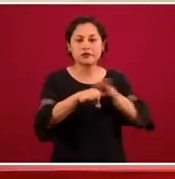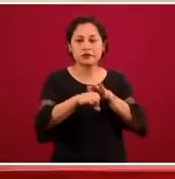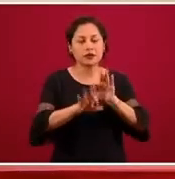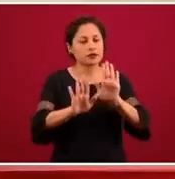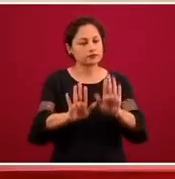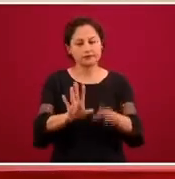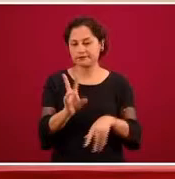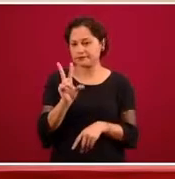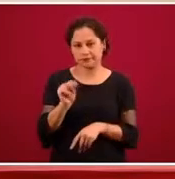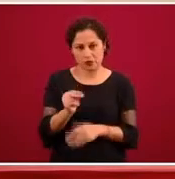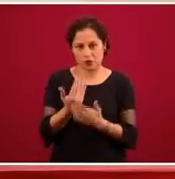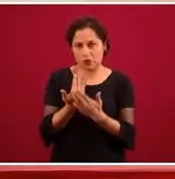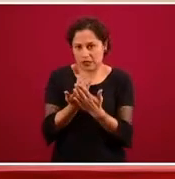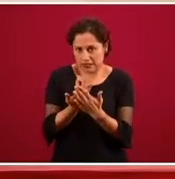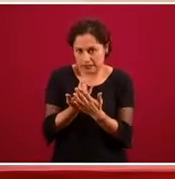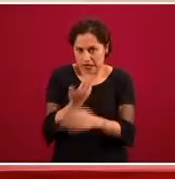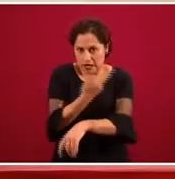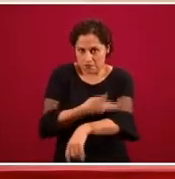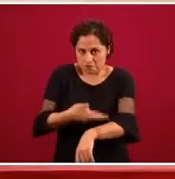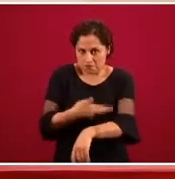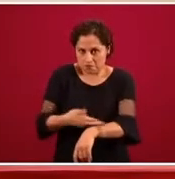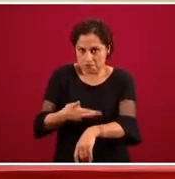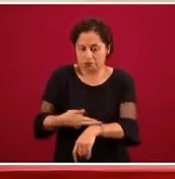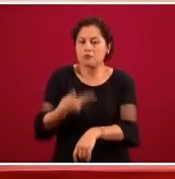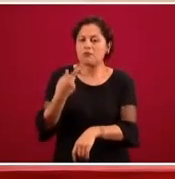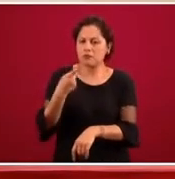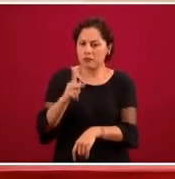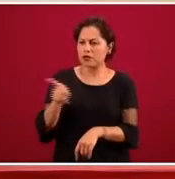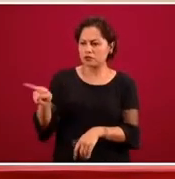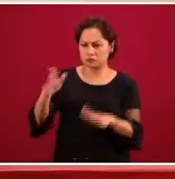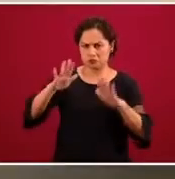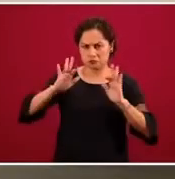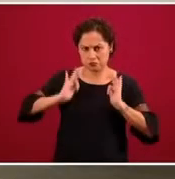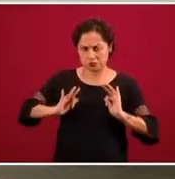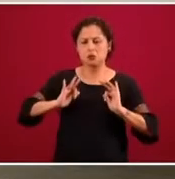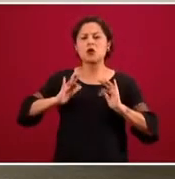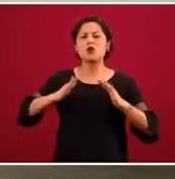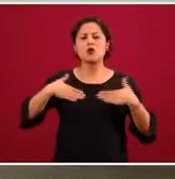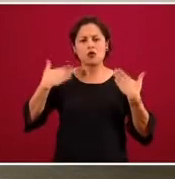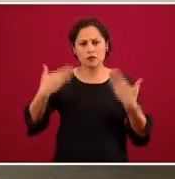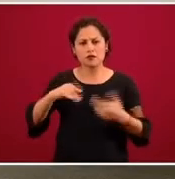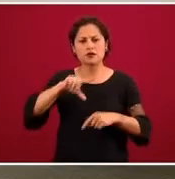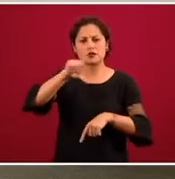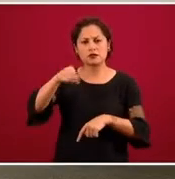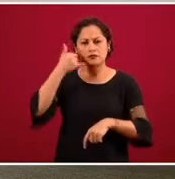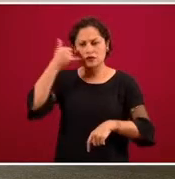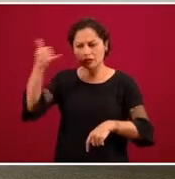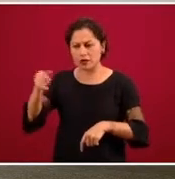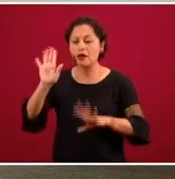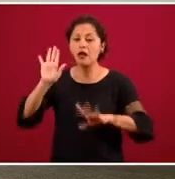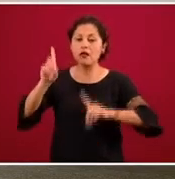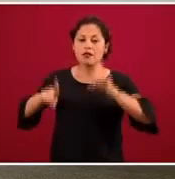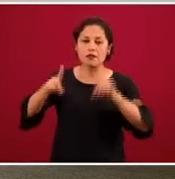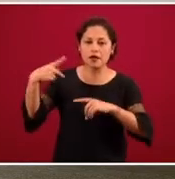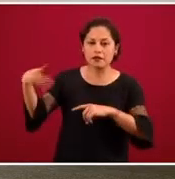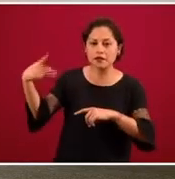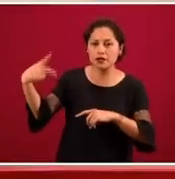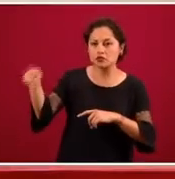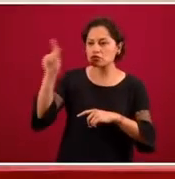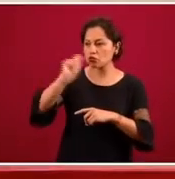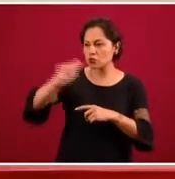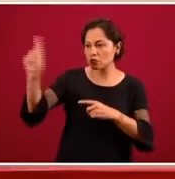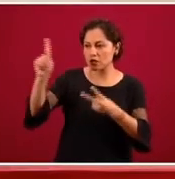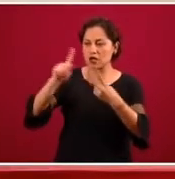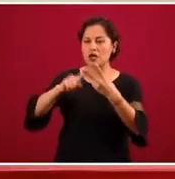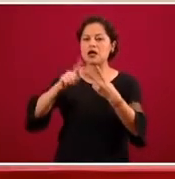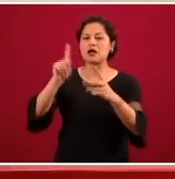under the impression that they were going to be recruited immediately, and they may have to wait a few days, but all of them are going to